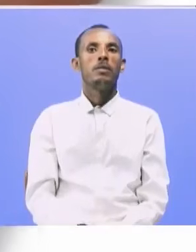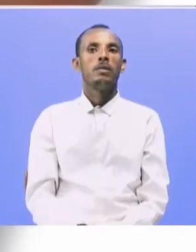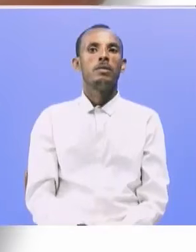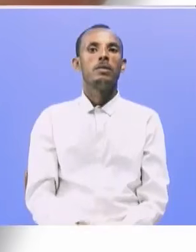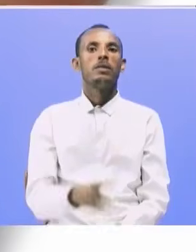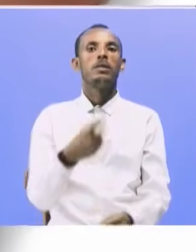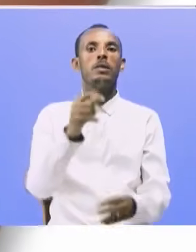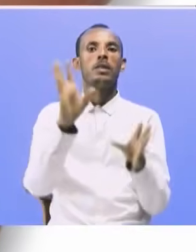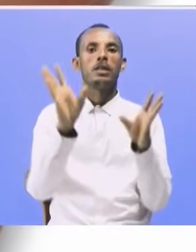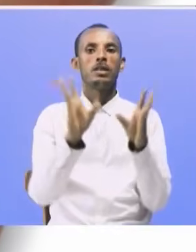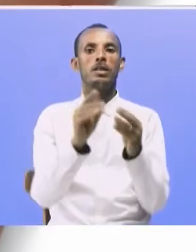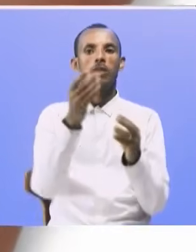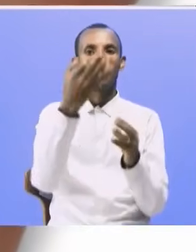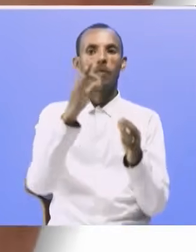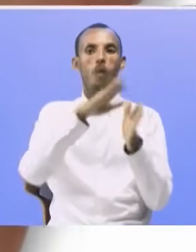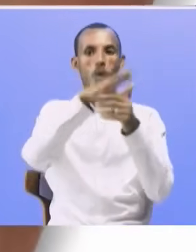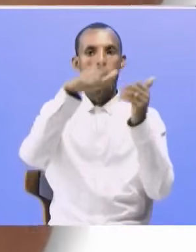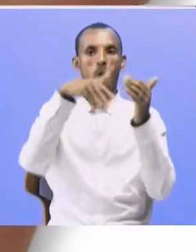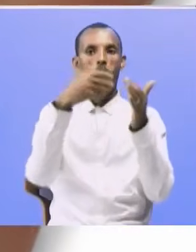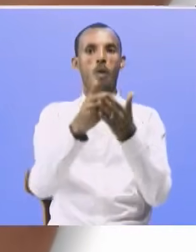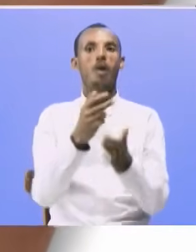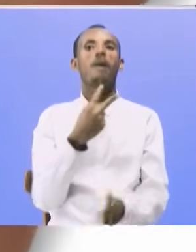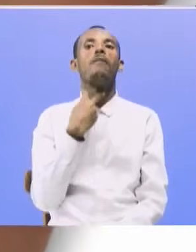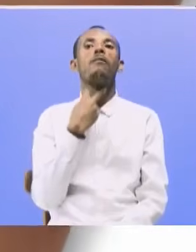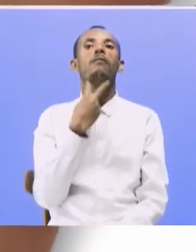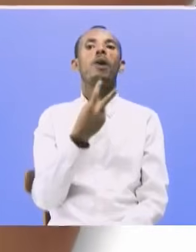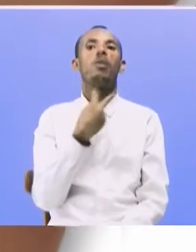set of all